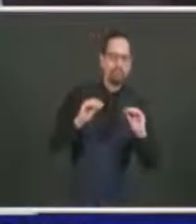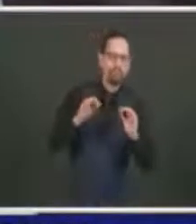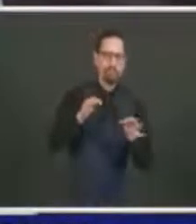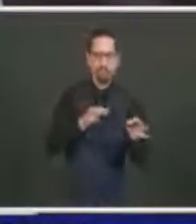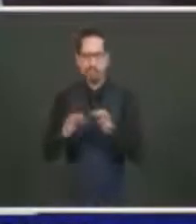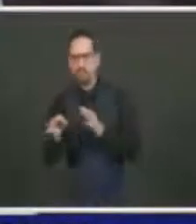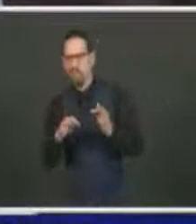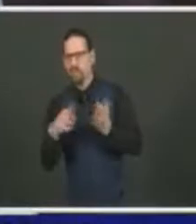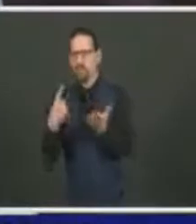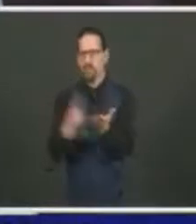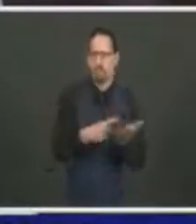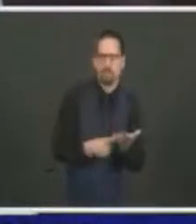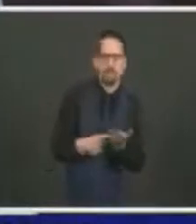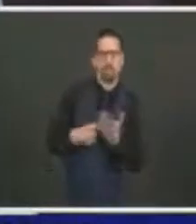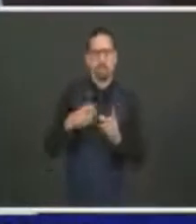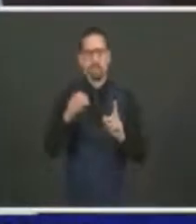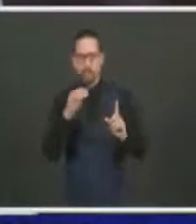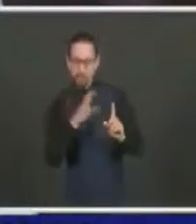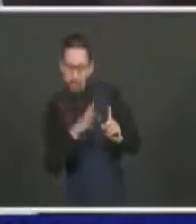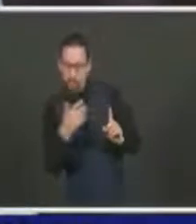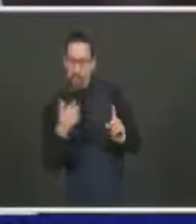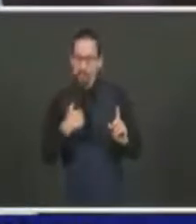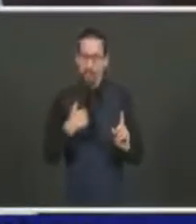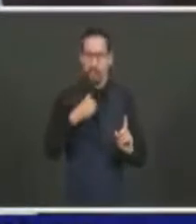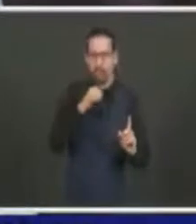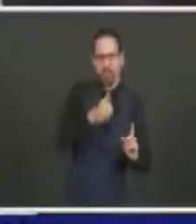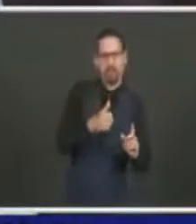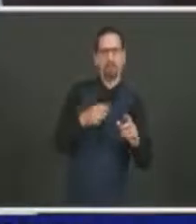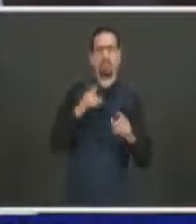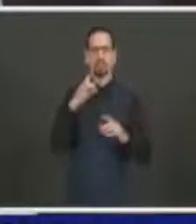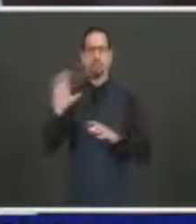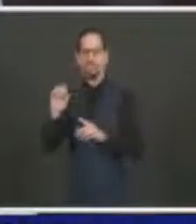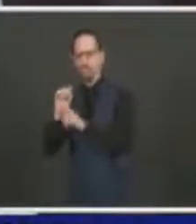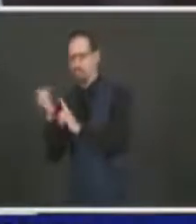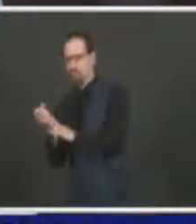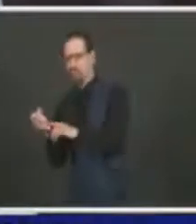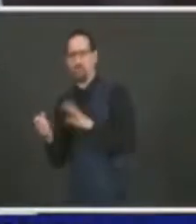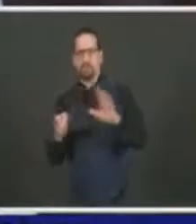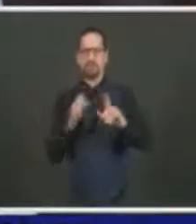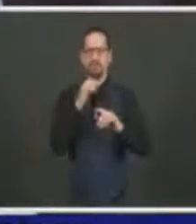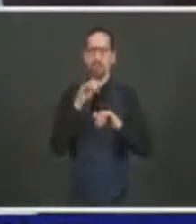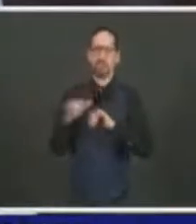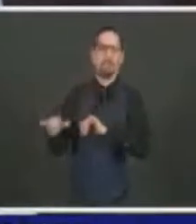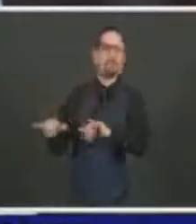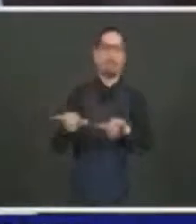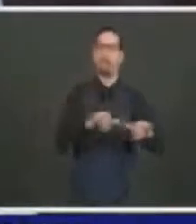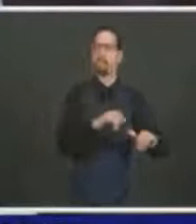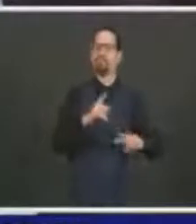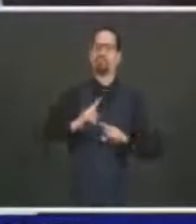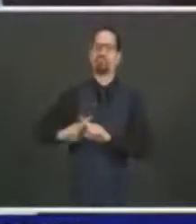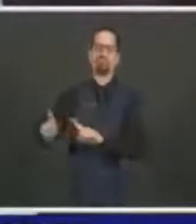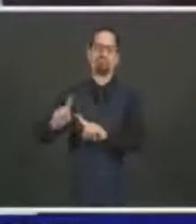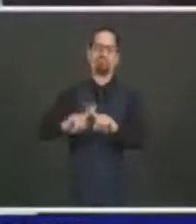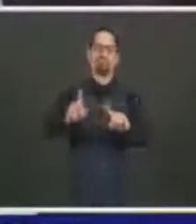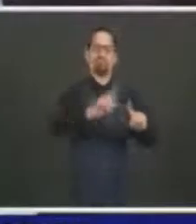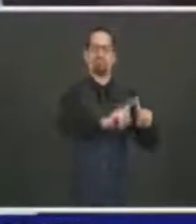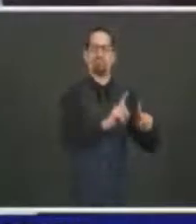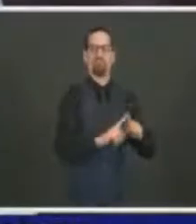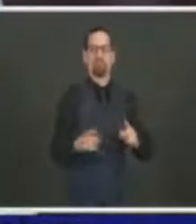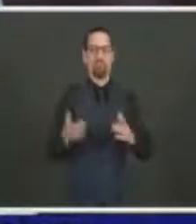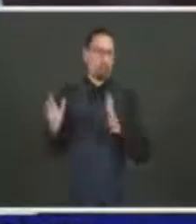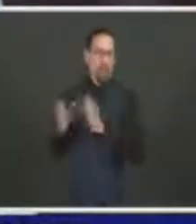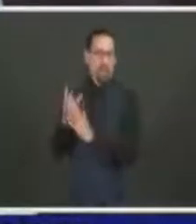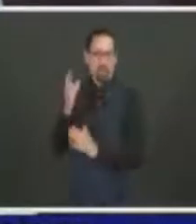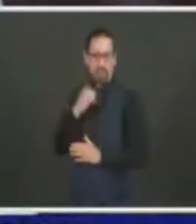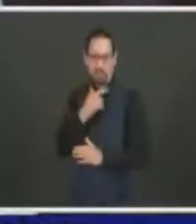So each situation is handled individually. If it's a smaller place, there may have been more people exposed. There may be more of a need